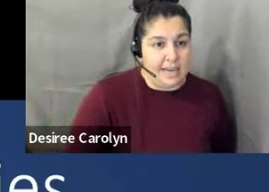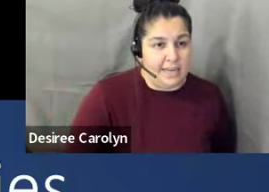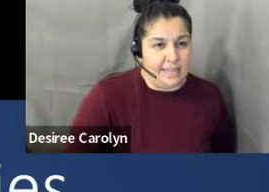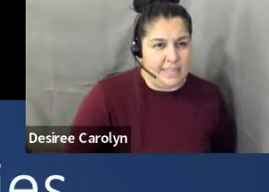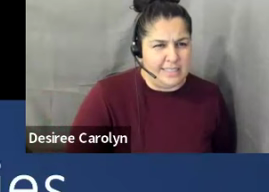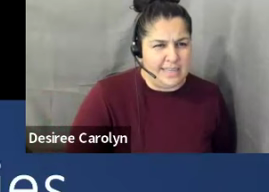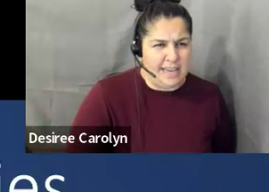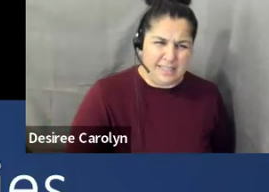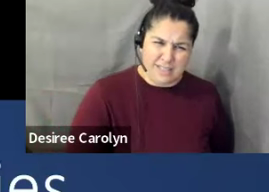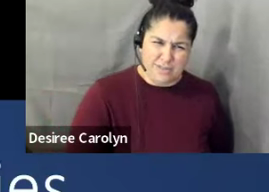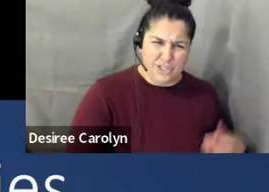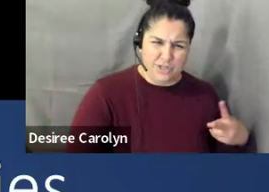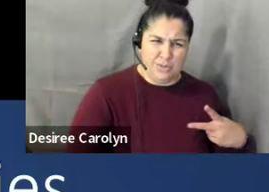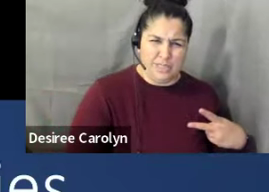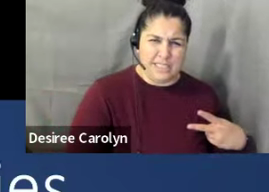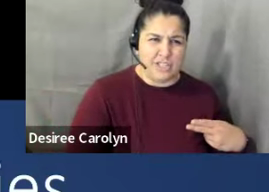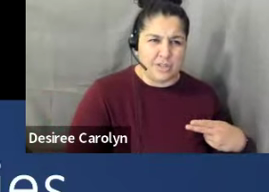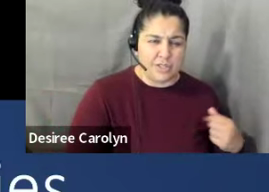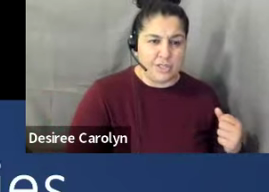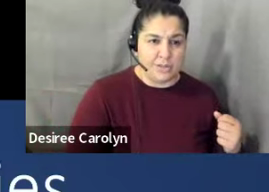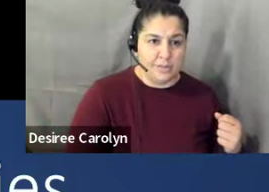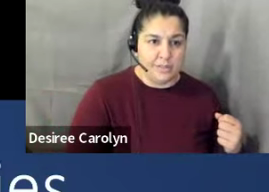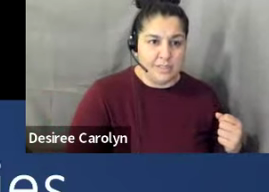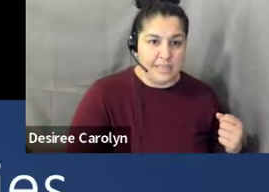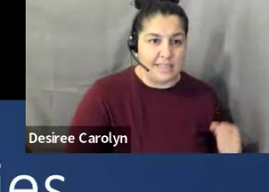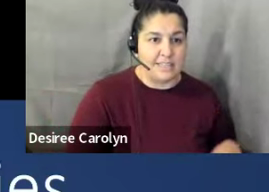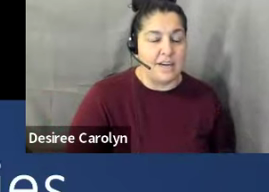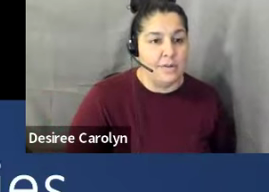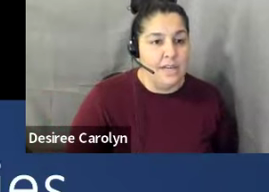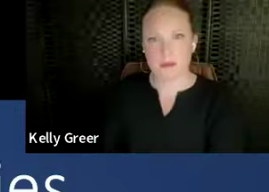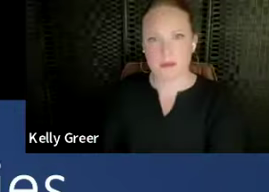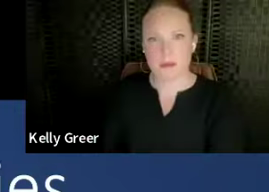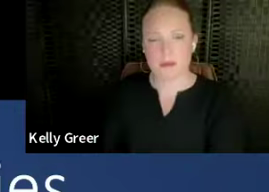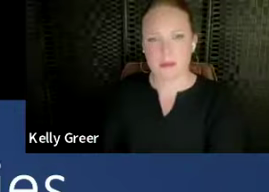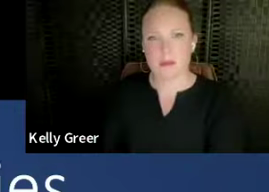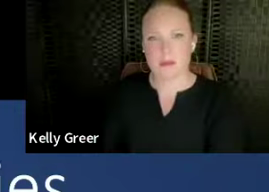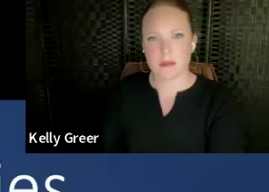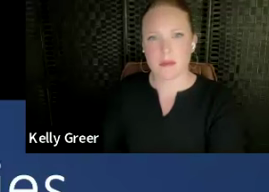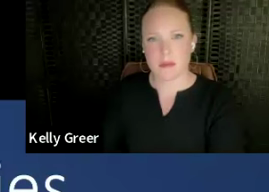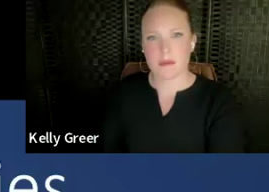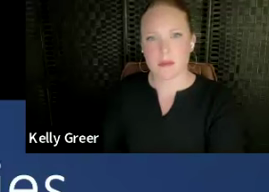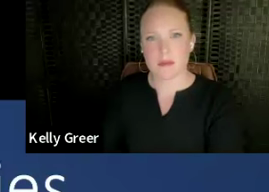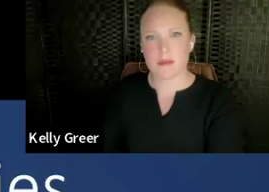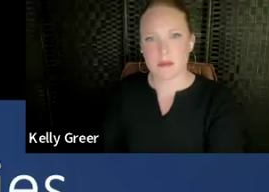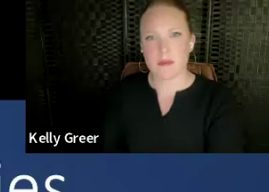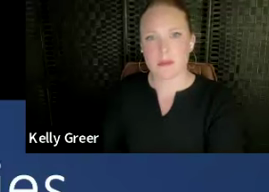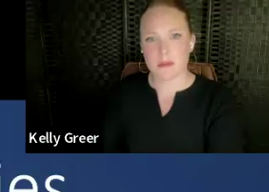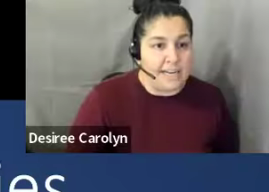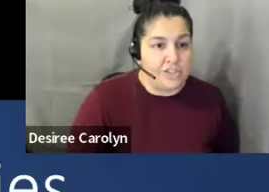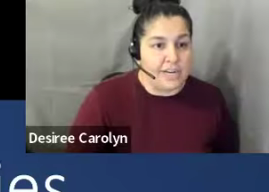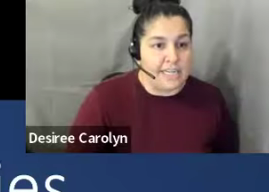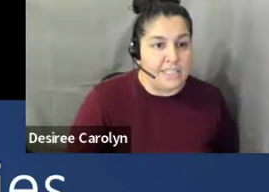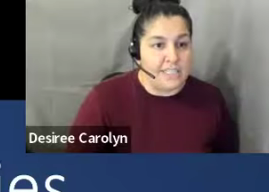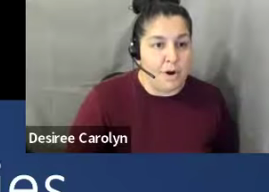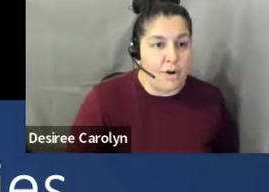And I'd like to say, is it those two? Is it just those two? I think so. Mm-hmm. But soon we will also provide